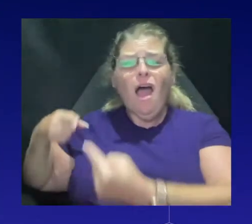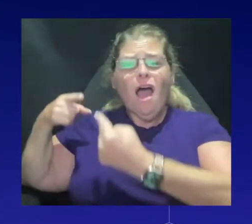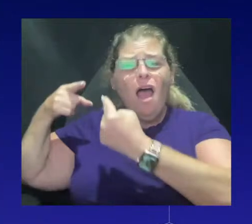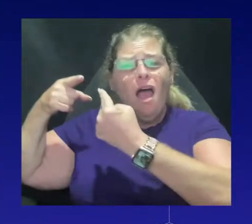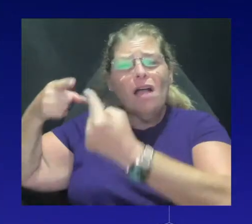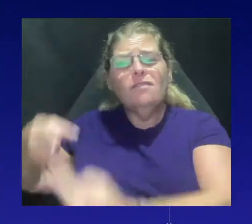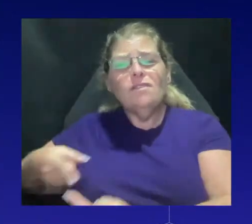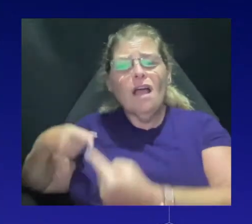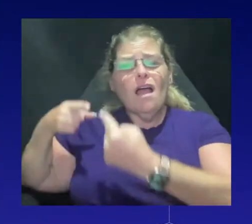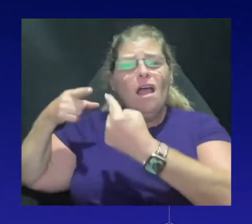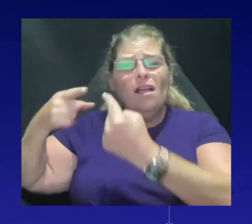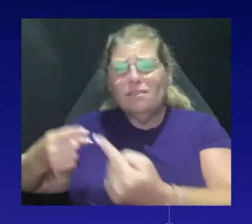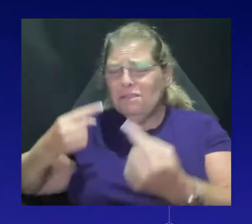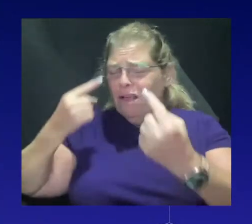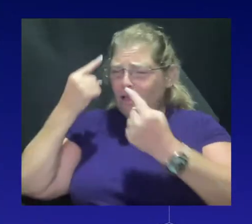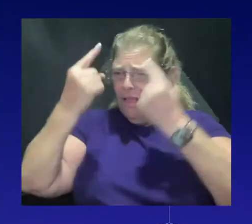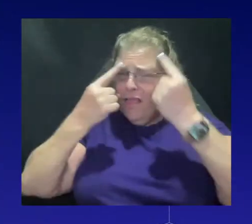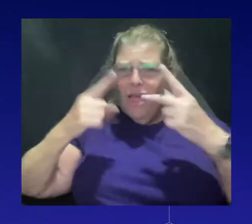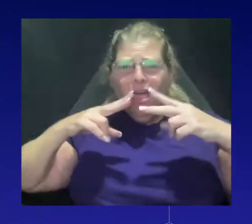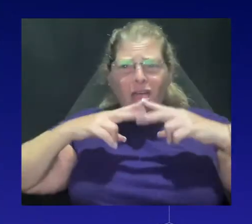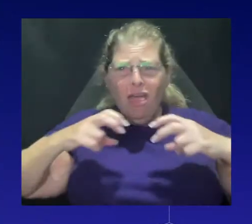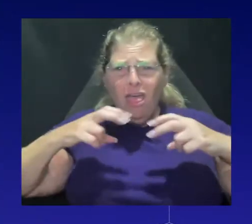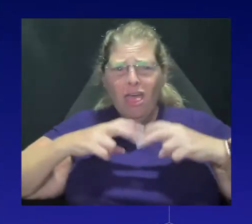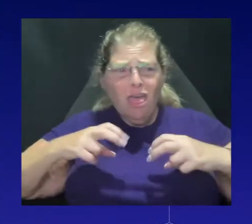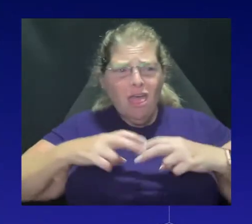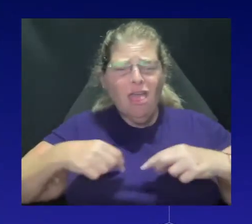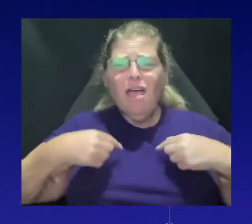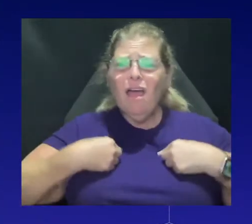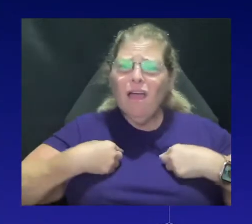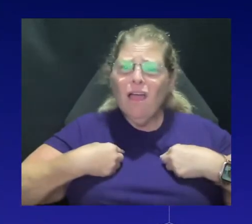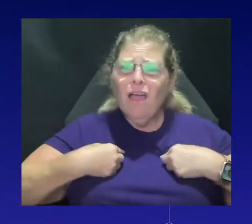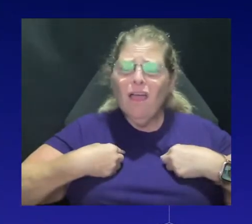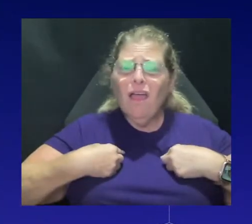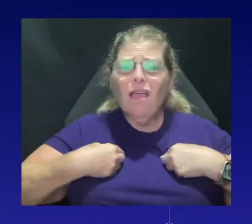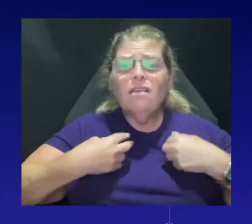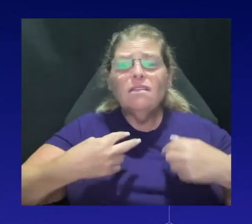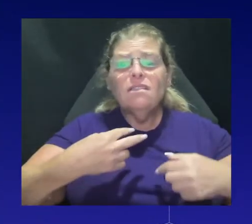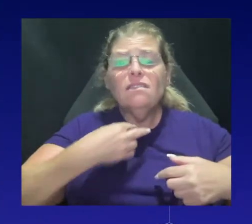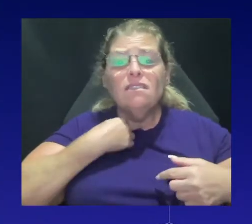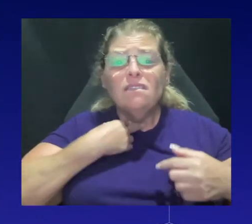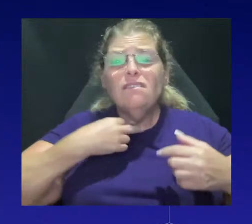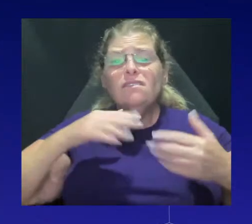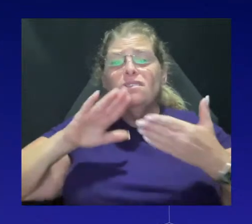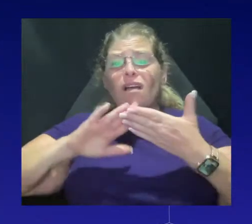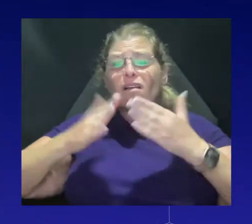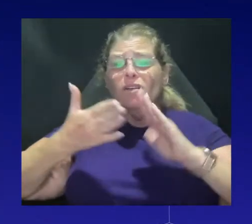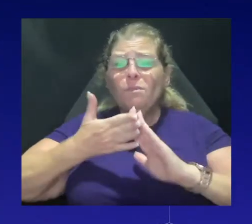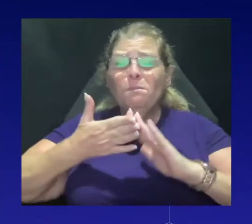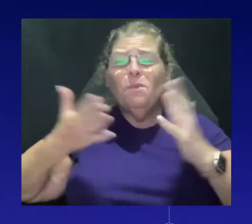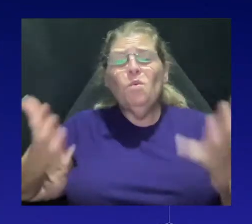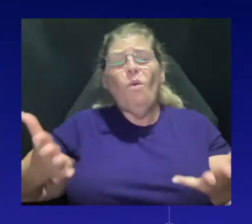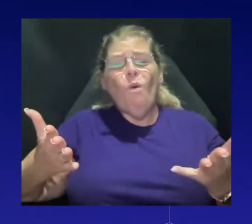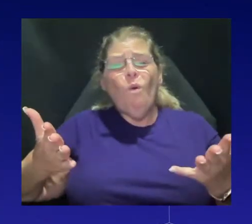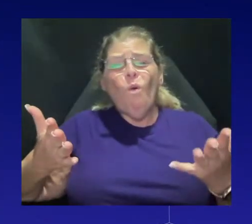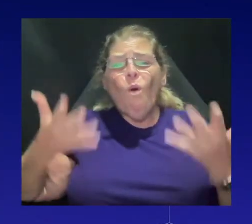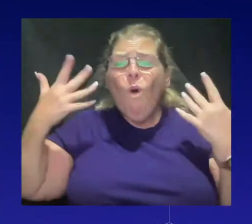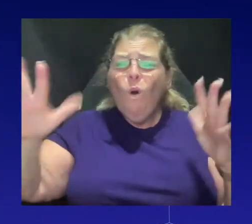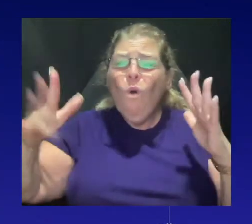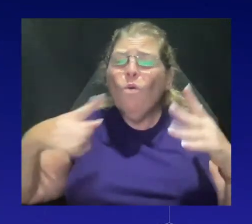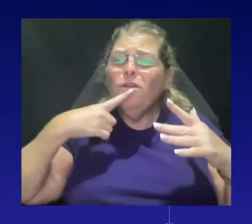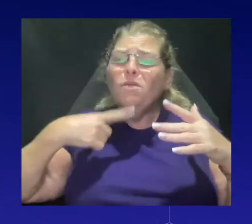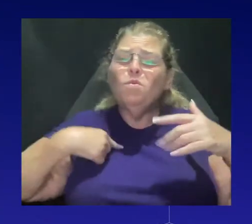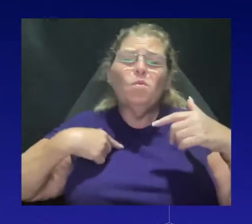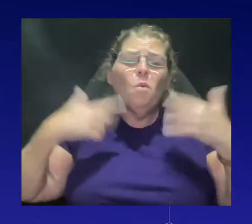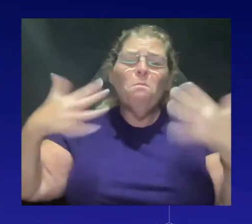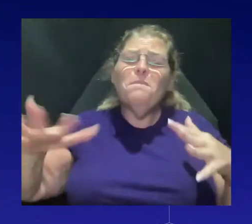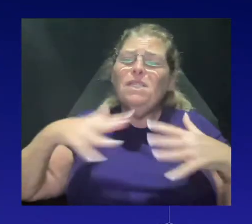and understanding why they can't get out of communities that they told you were overburdened with